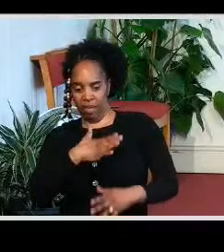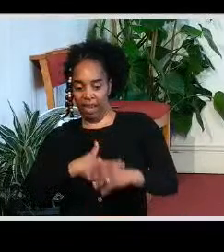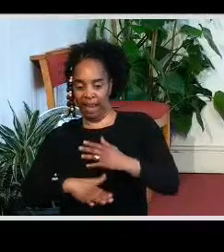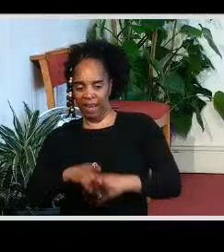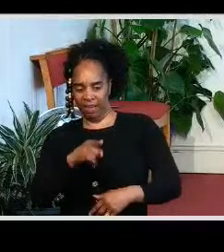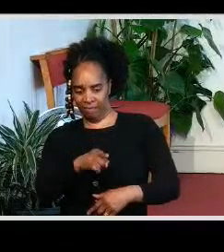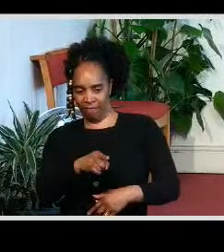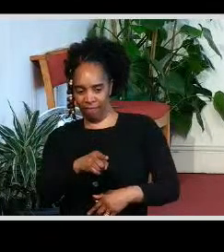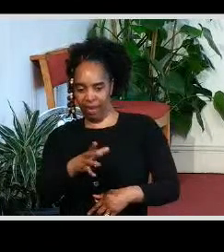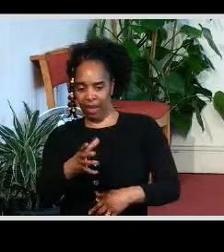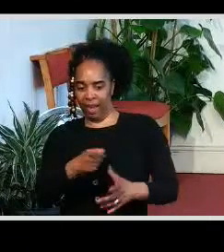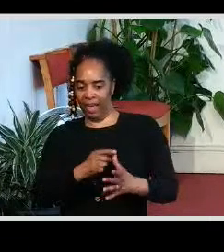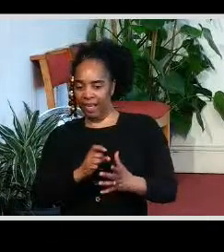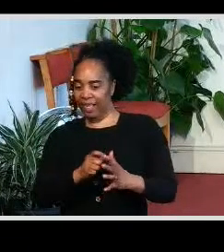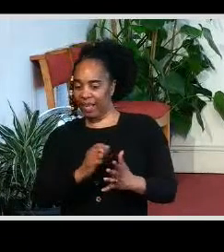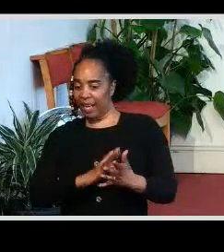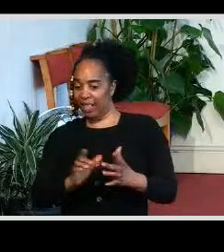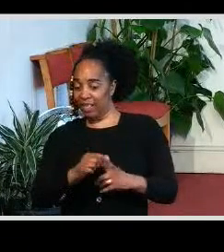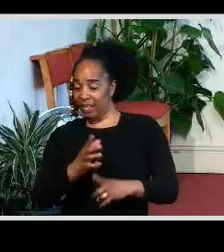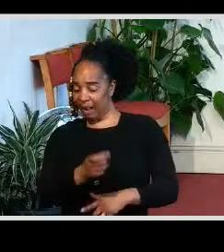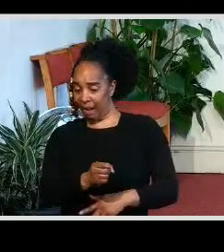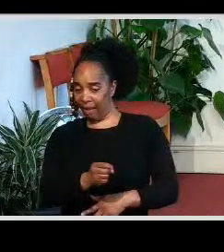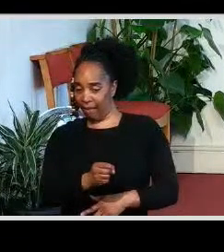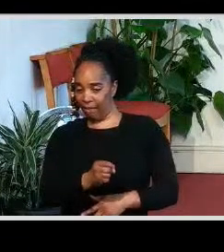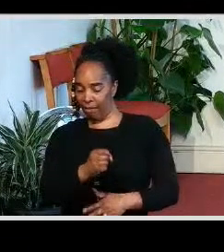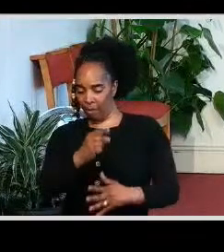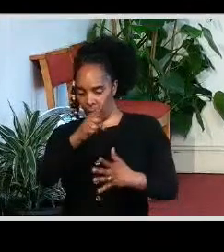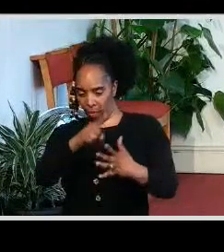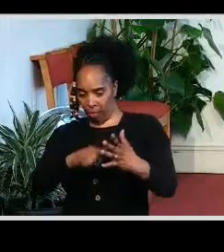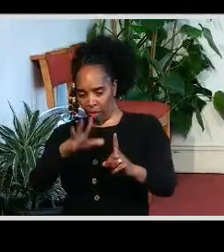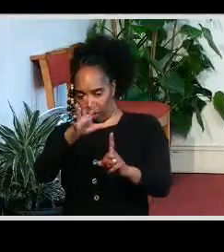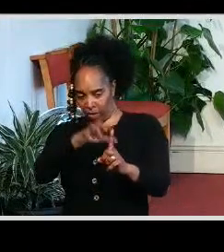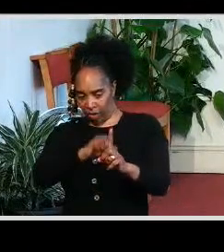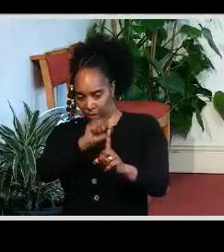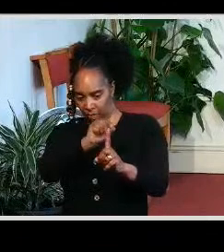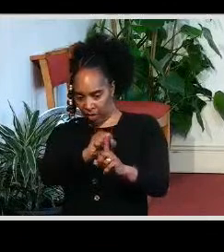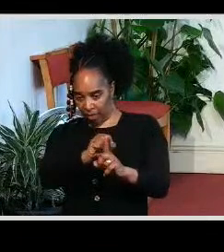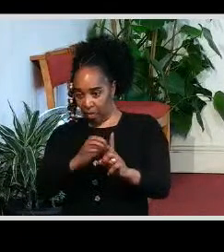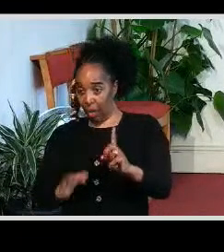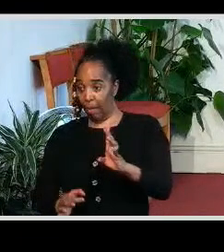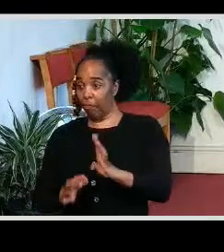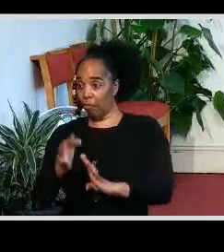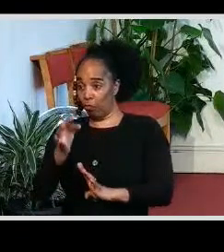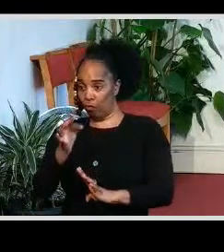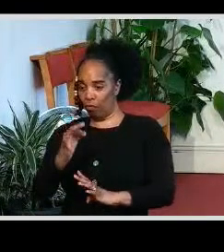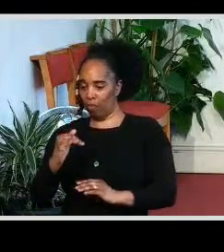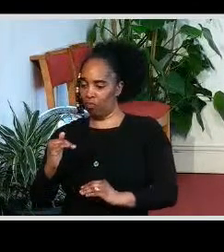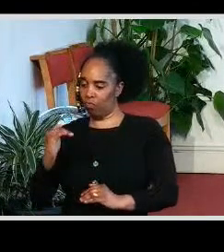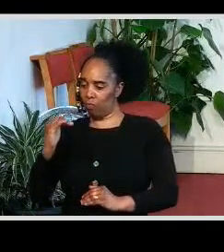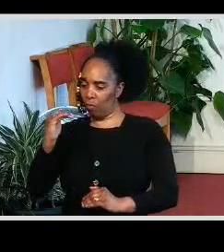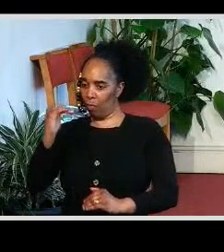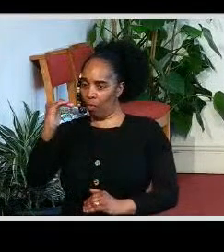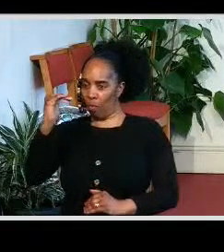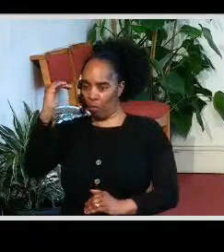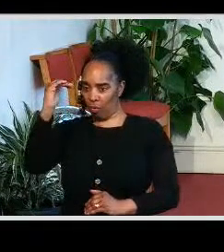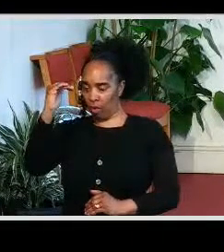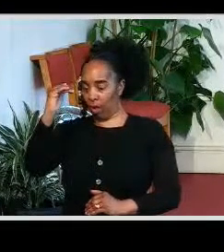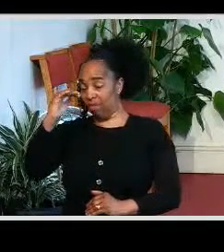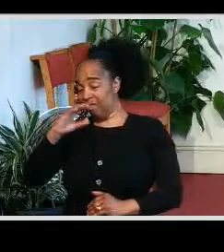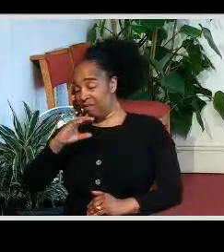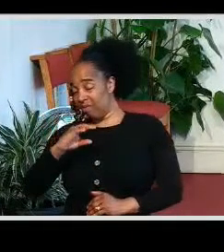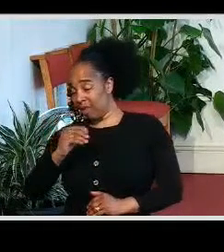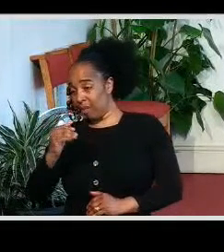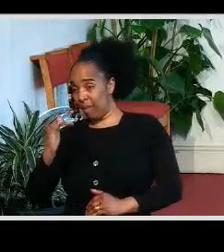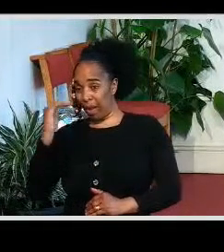like that. The symptoms of ADHD usually improve with age. However, in some adults, you